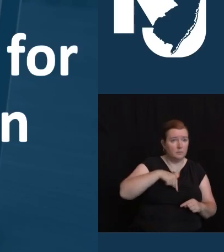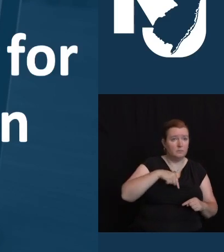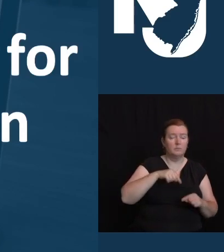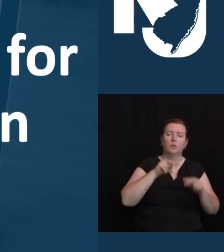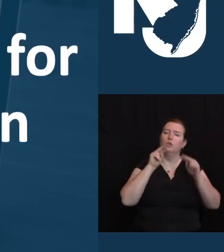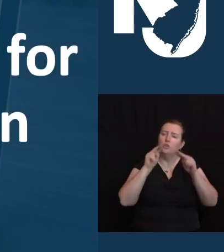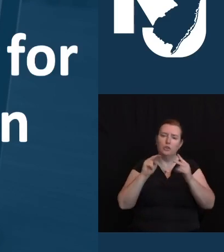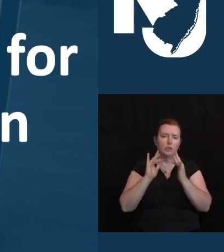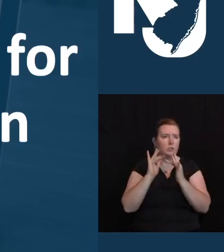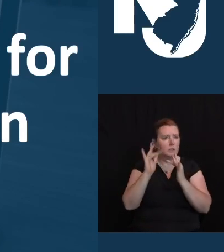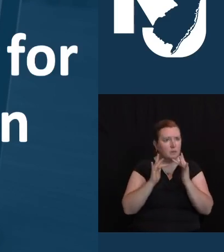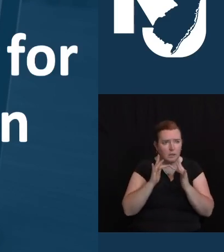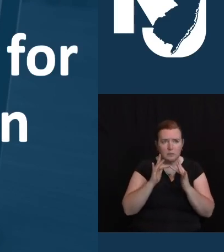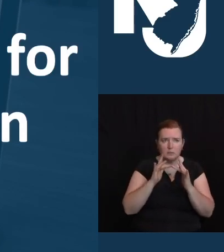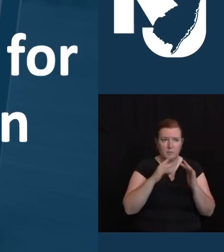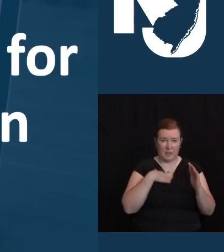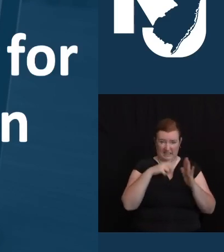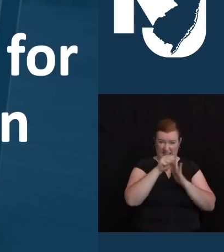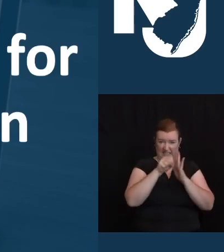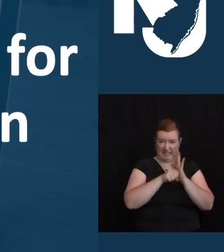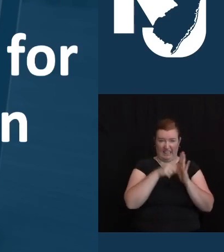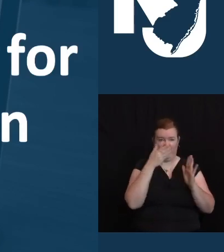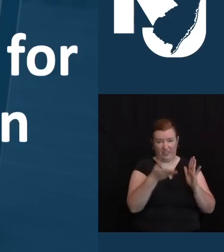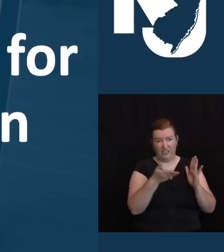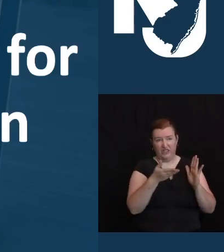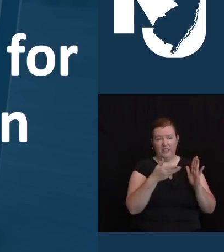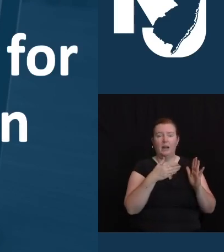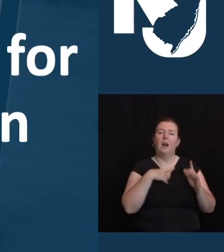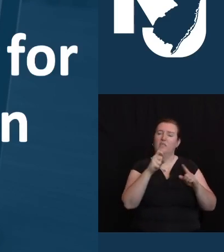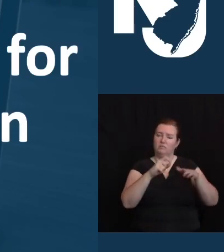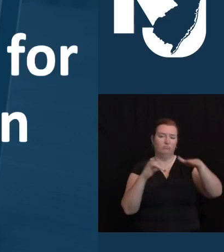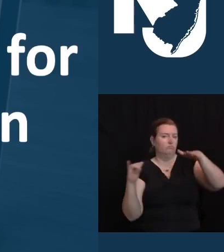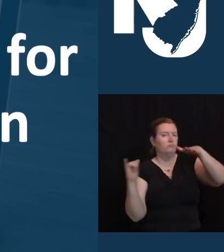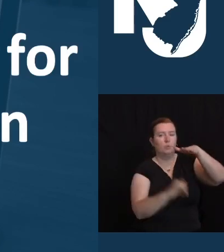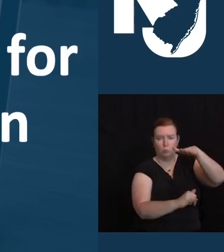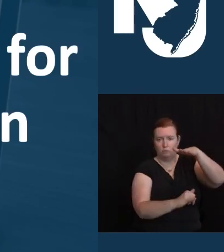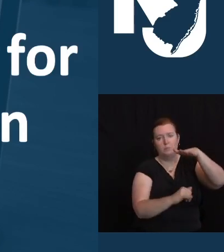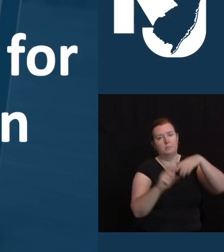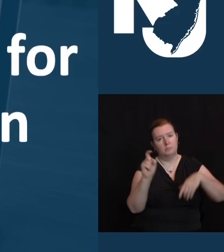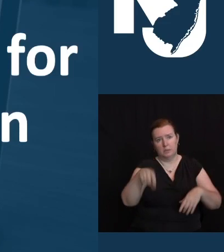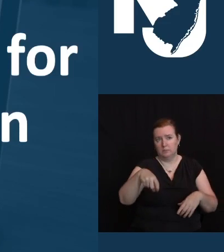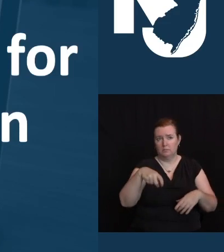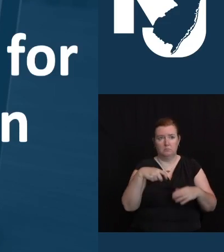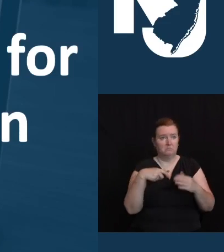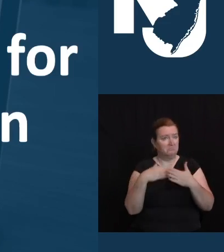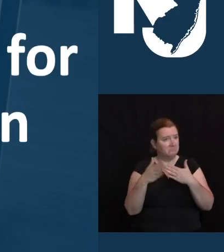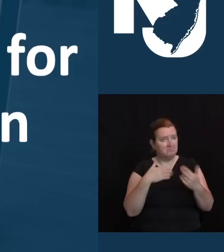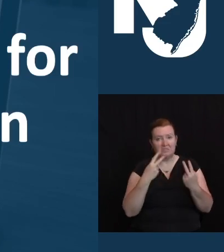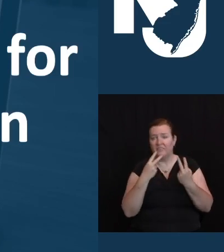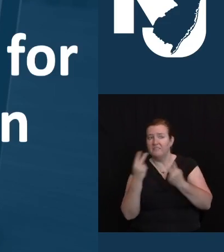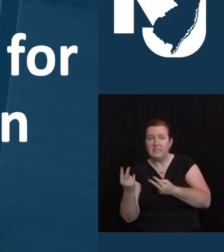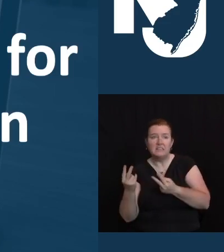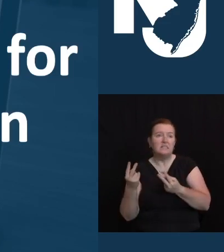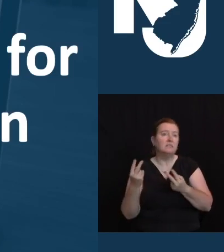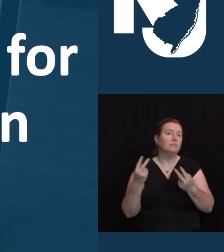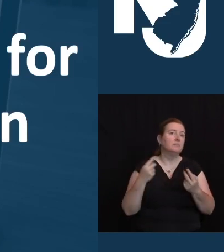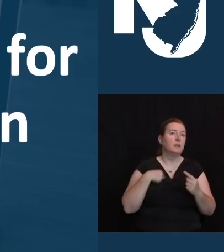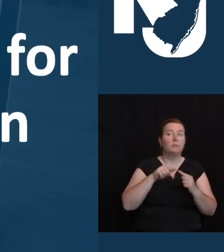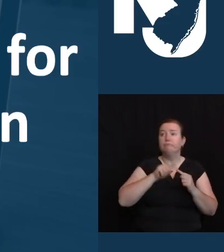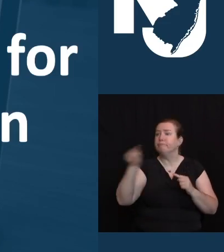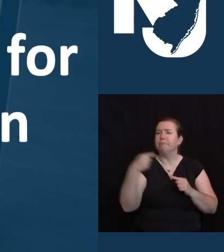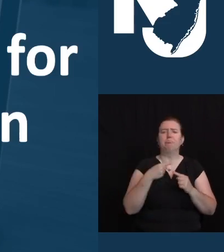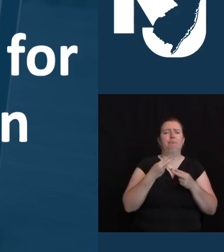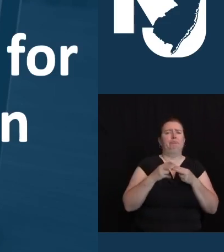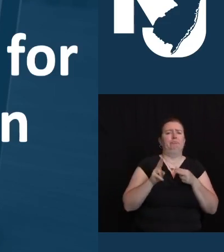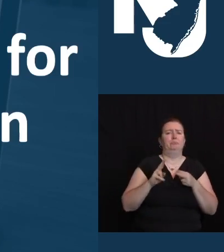covid19.nj.gov/travel. And again, this goes equally whether you're a visitor to our state or a New Jersey resident returning from one of these impacted